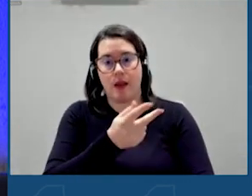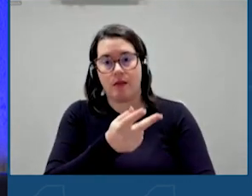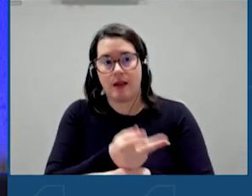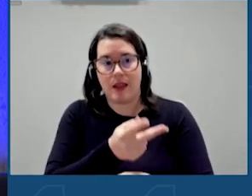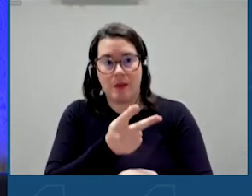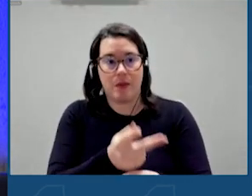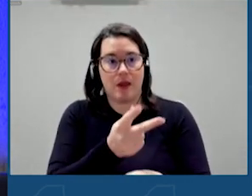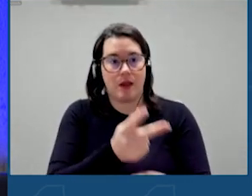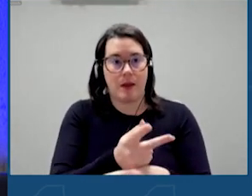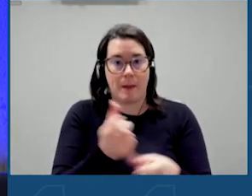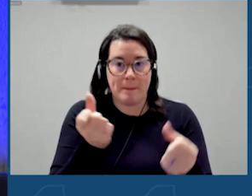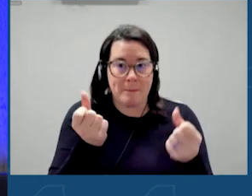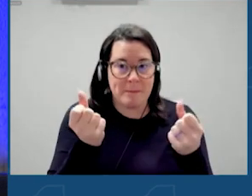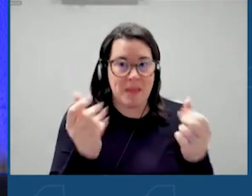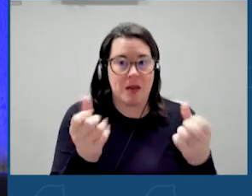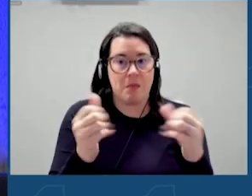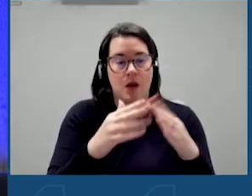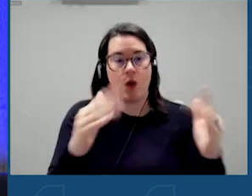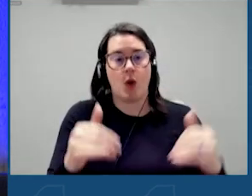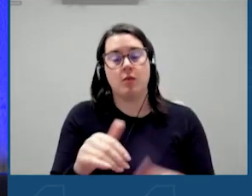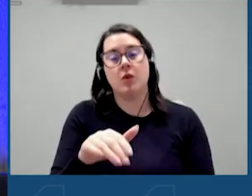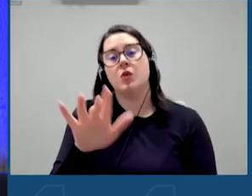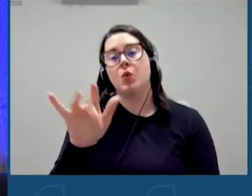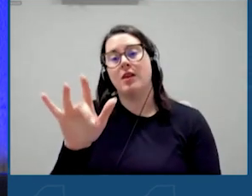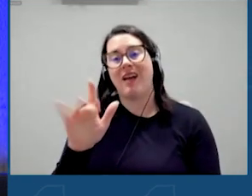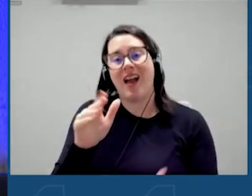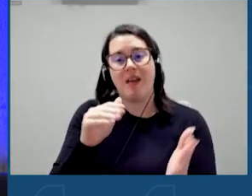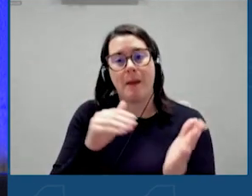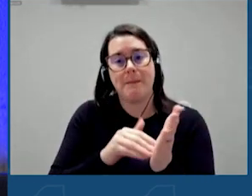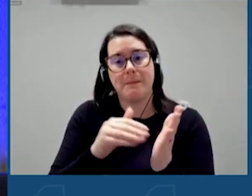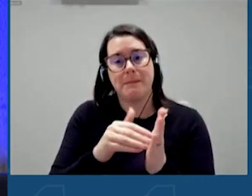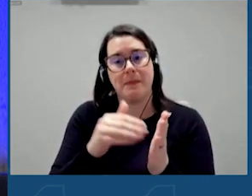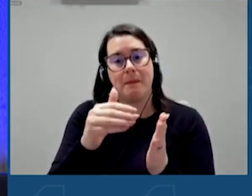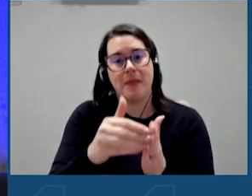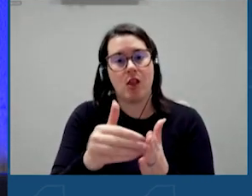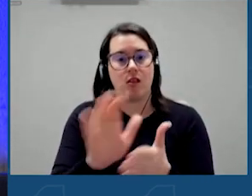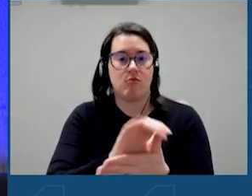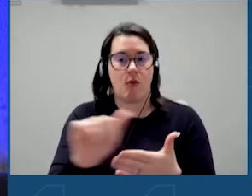$25 billion over 5 years. It was bold.